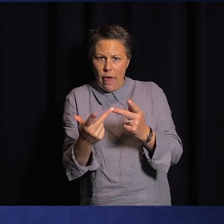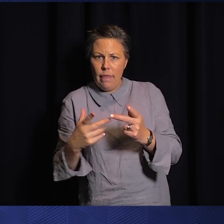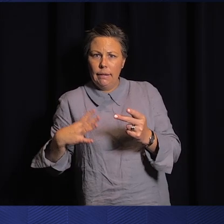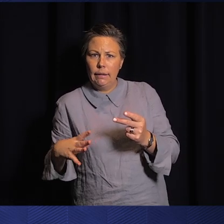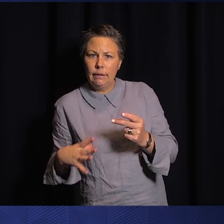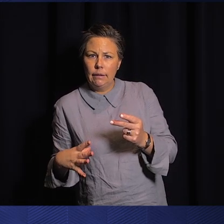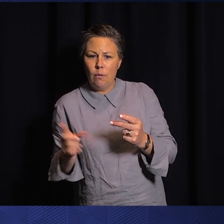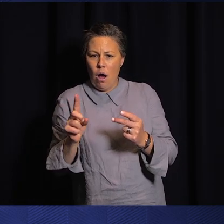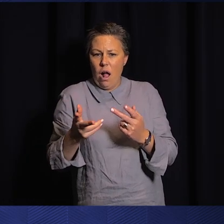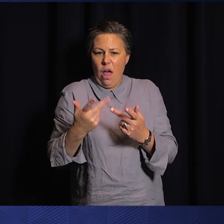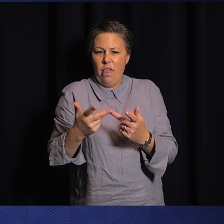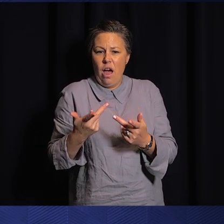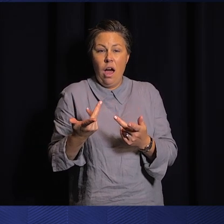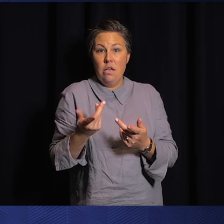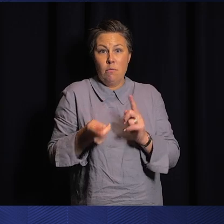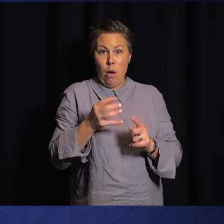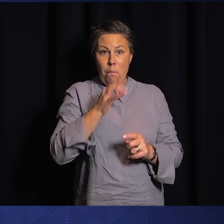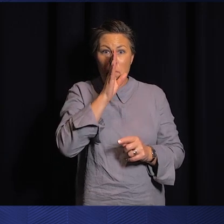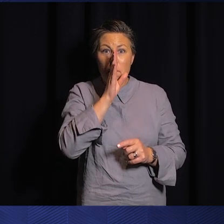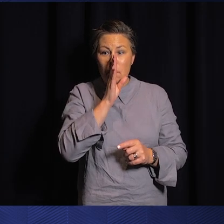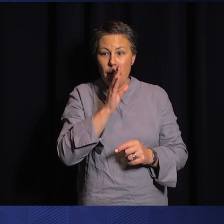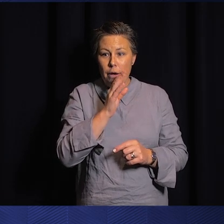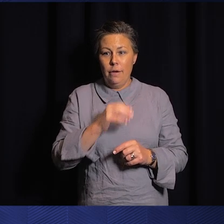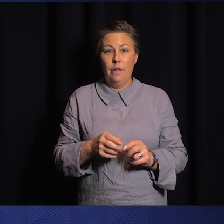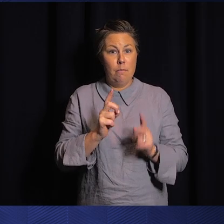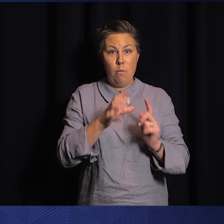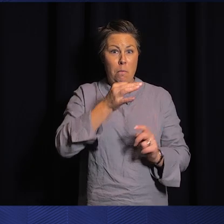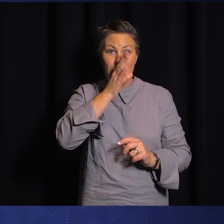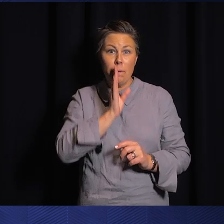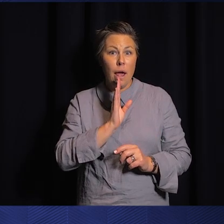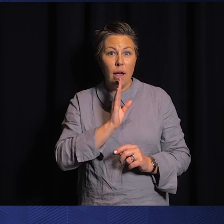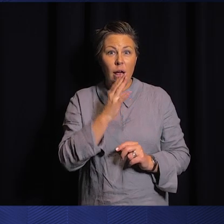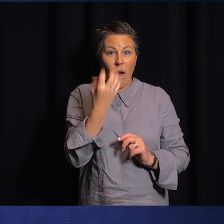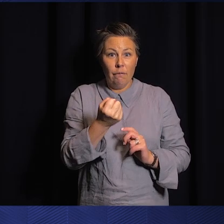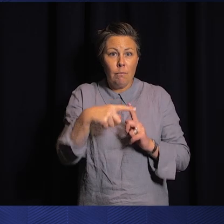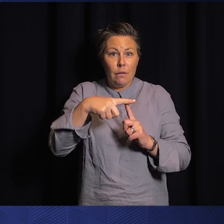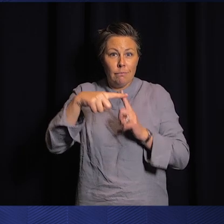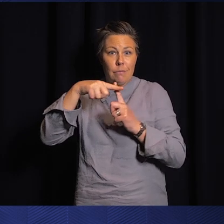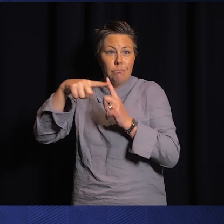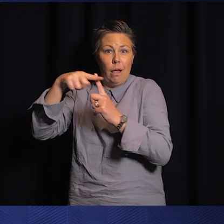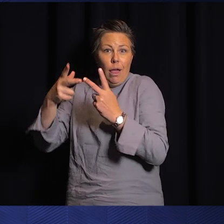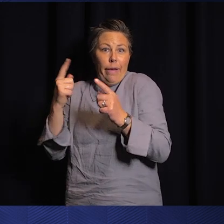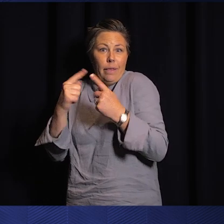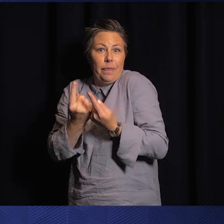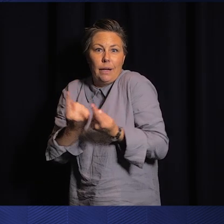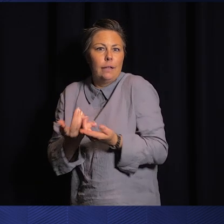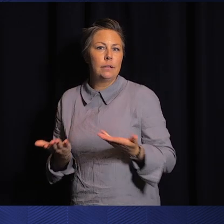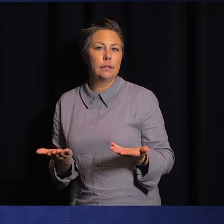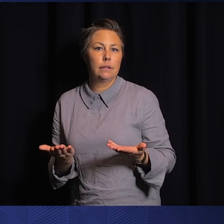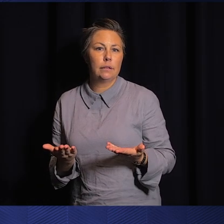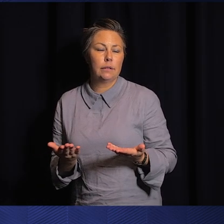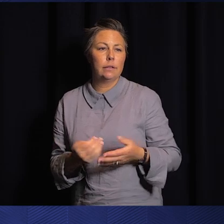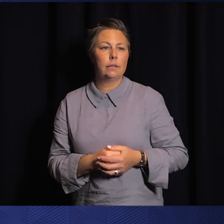has mentioned that very clearly, there are different groups. Intersectionality of human rights would not only